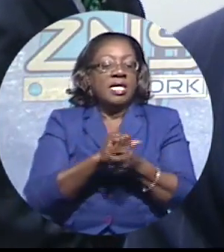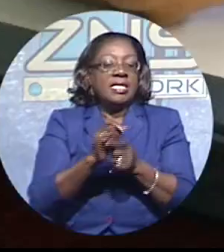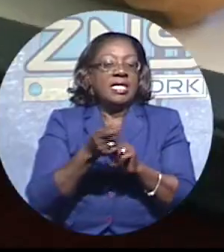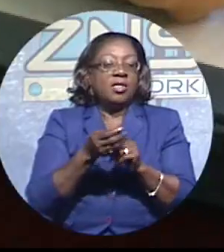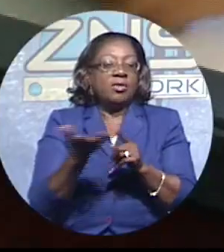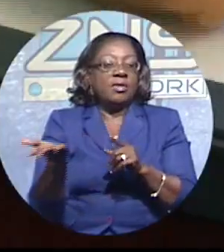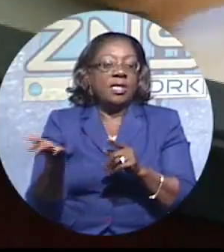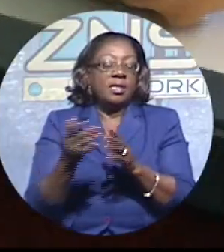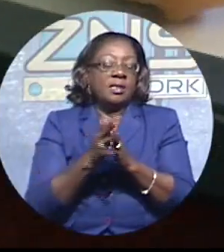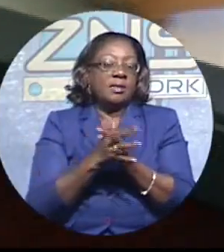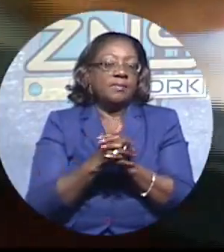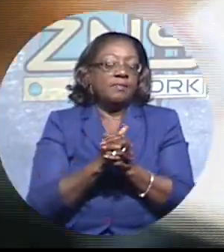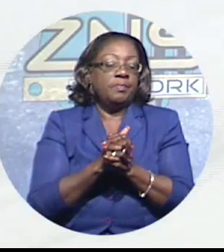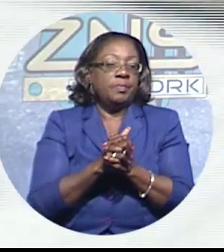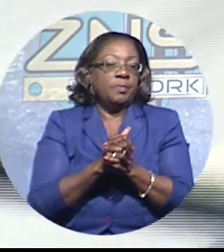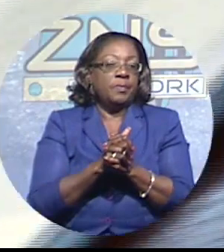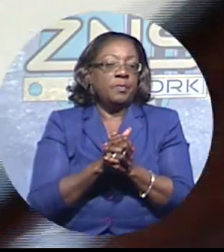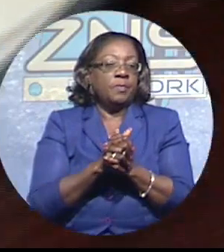property.